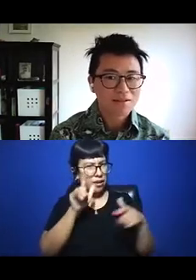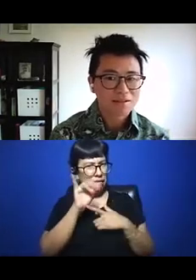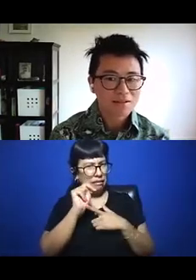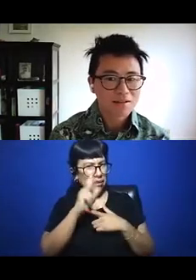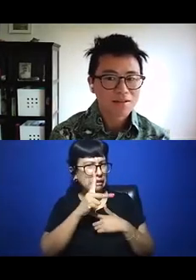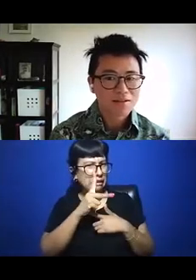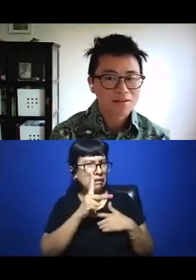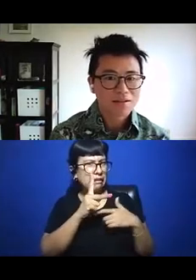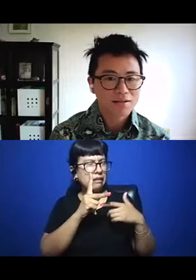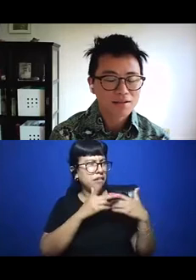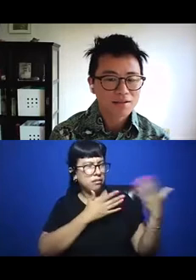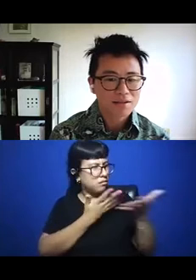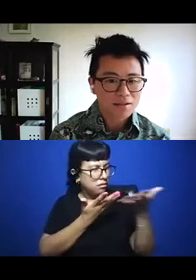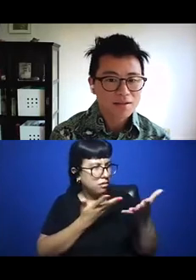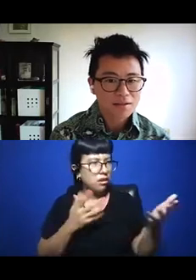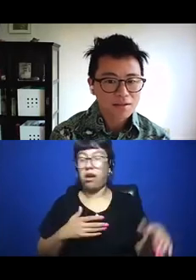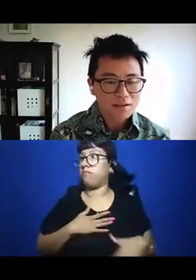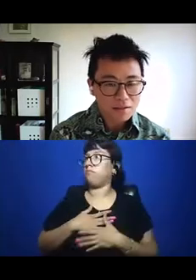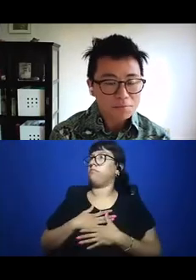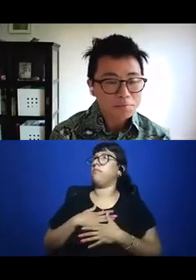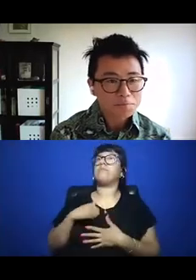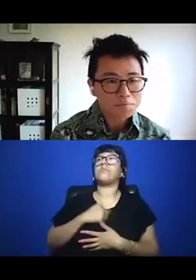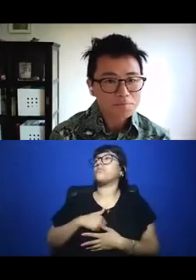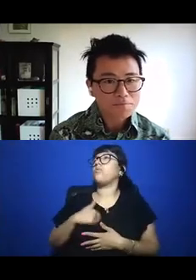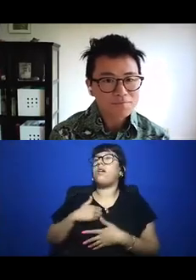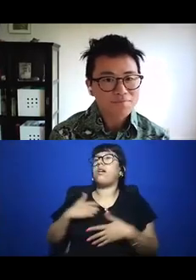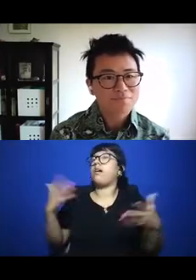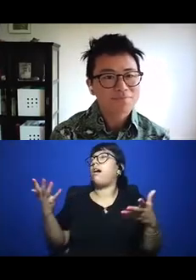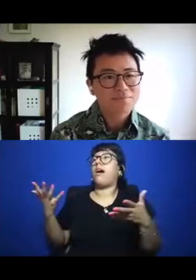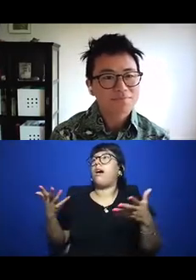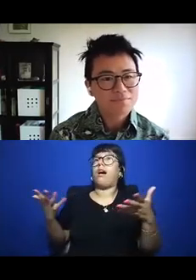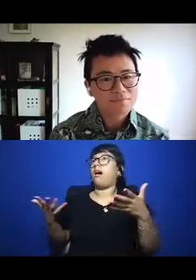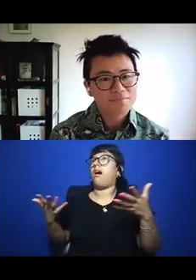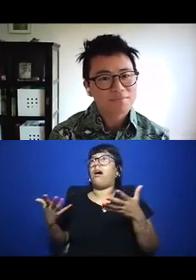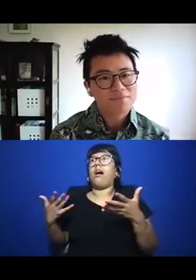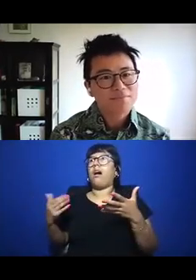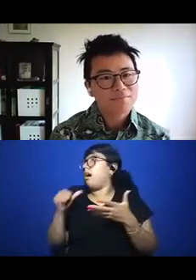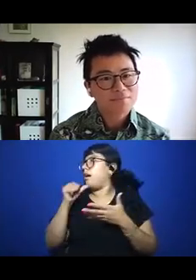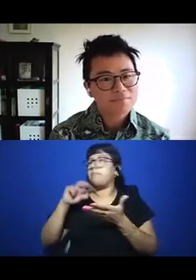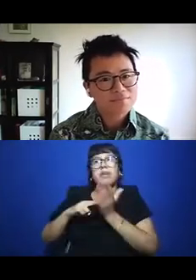And I just apologized and told them that I wasn't meant to be in that meeting, that I was looking to my